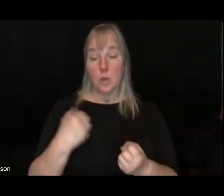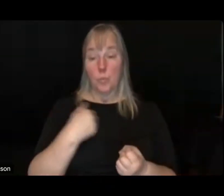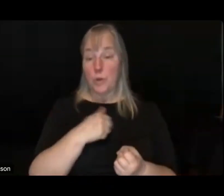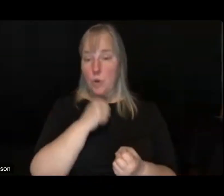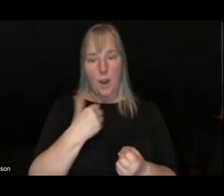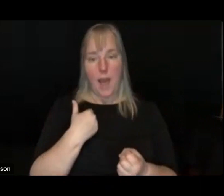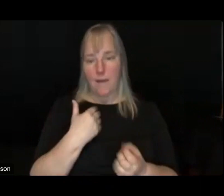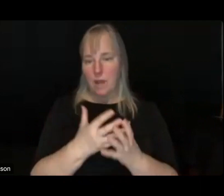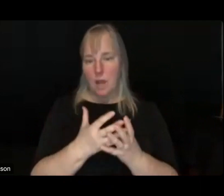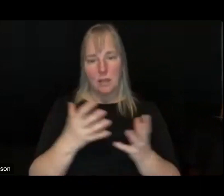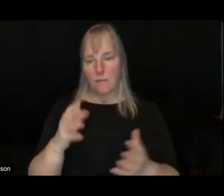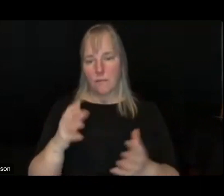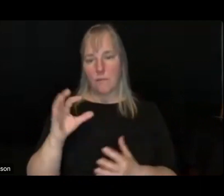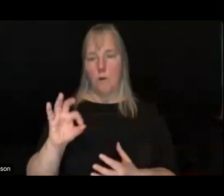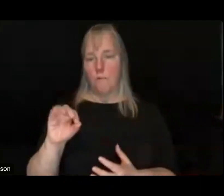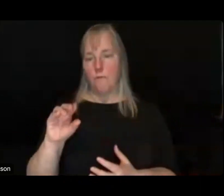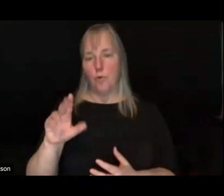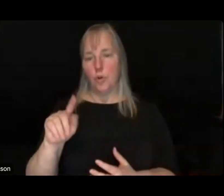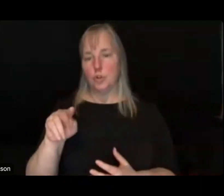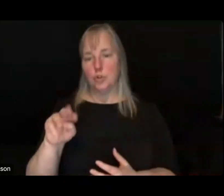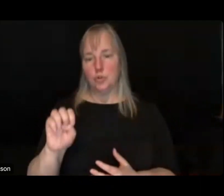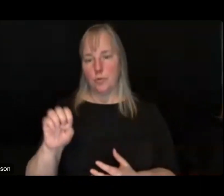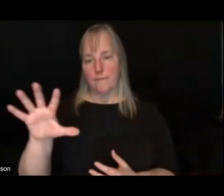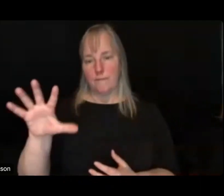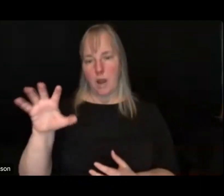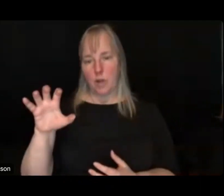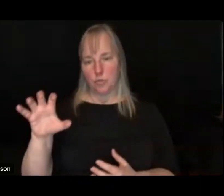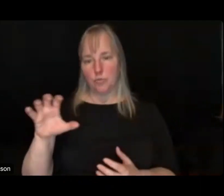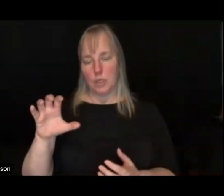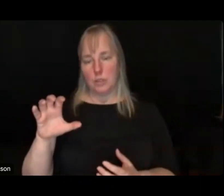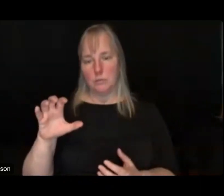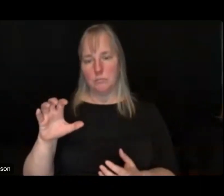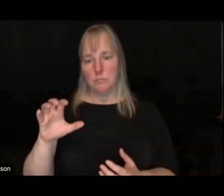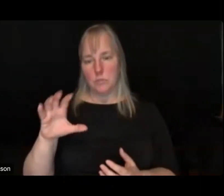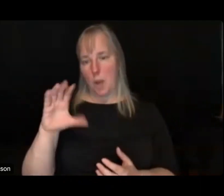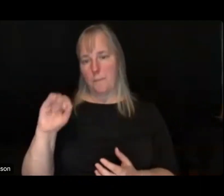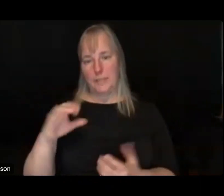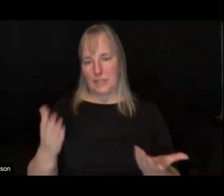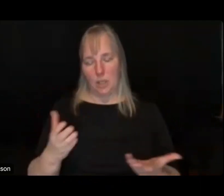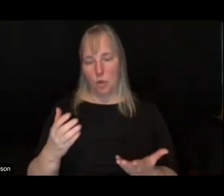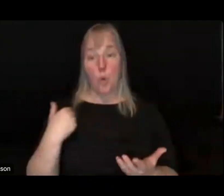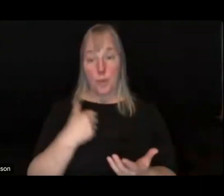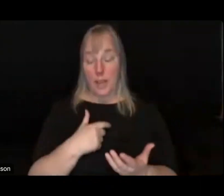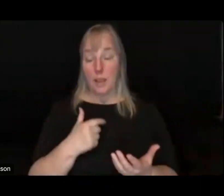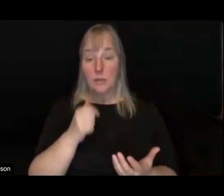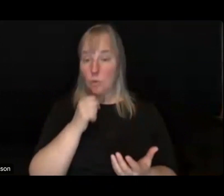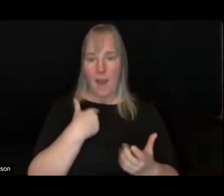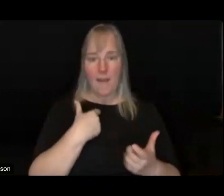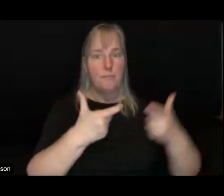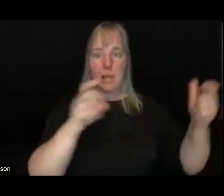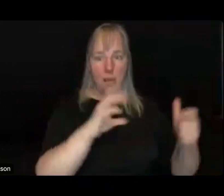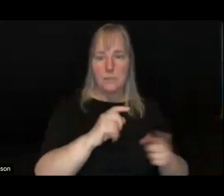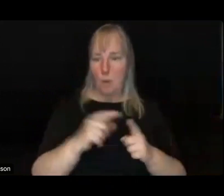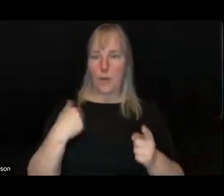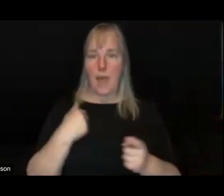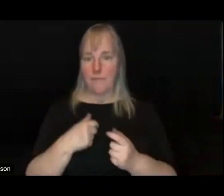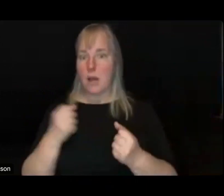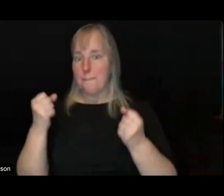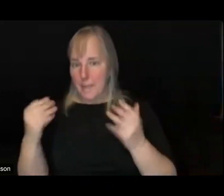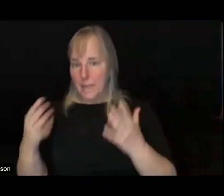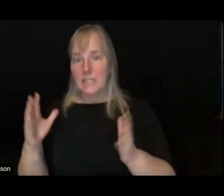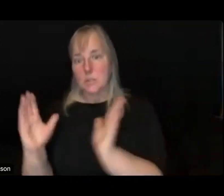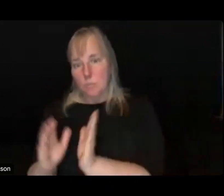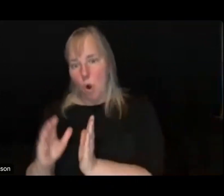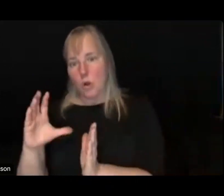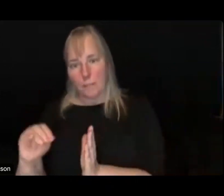We just don't have huge companies. What we have is a lot of smaller companies who actually are doing really well, and they just don't get the exposure.